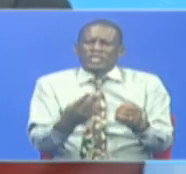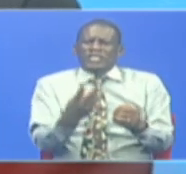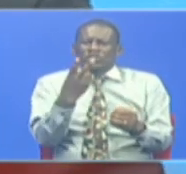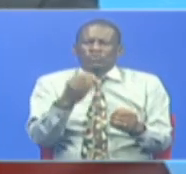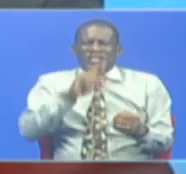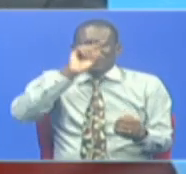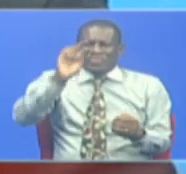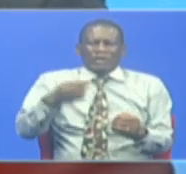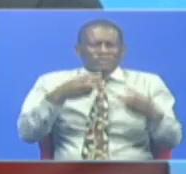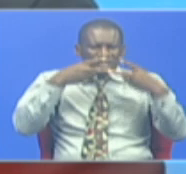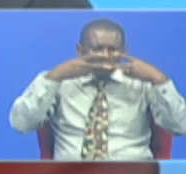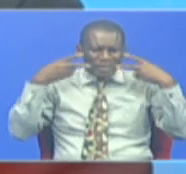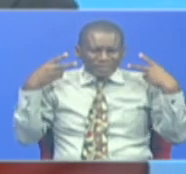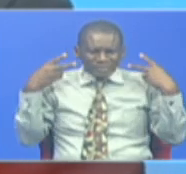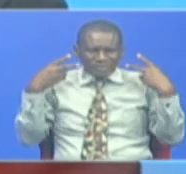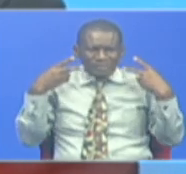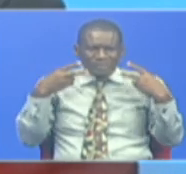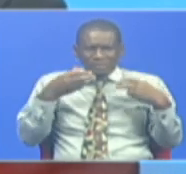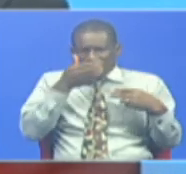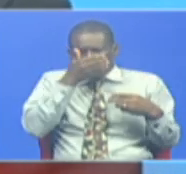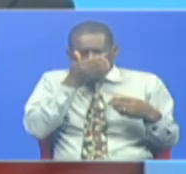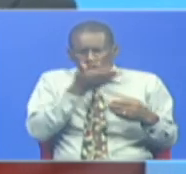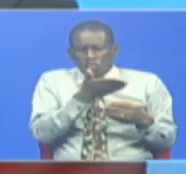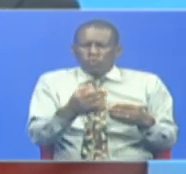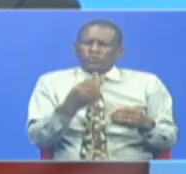220,000 masks. These are